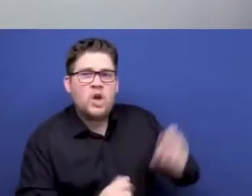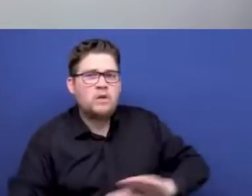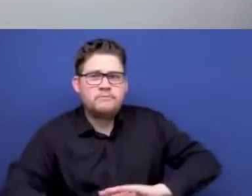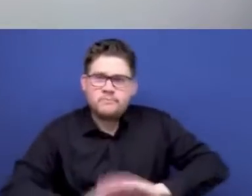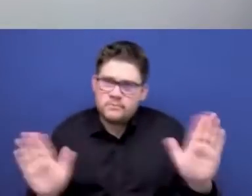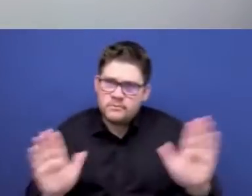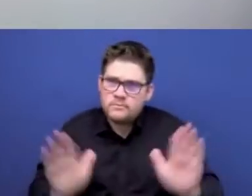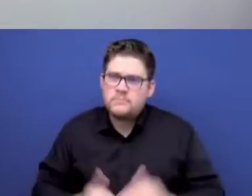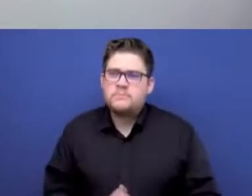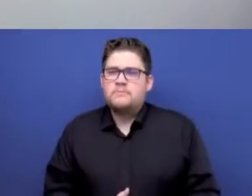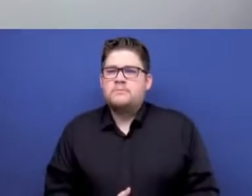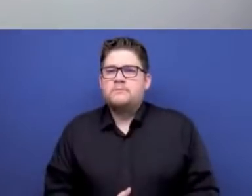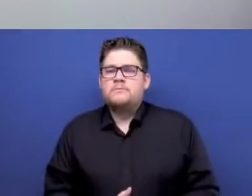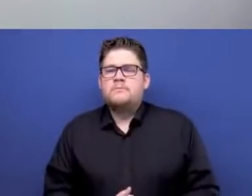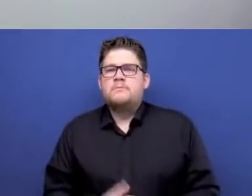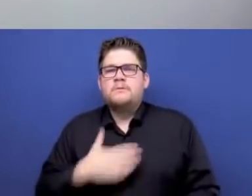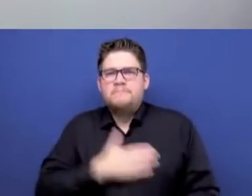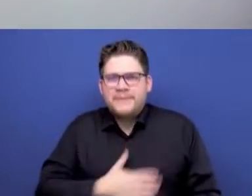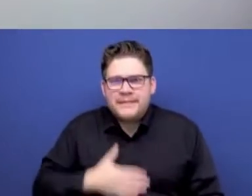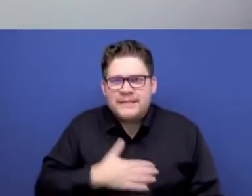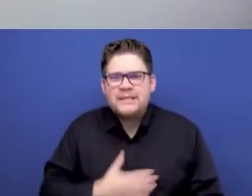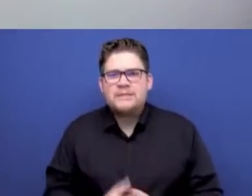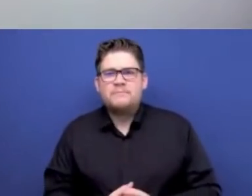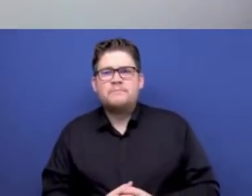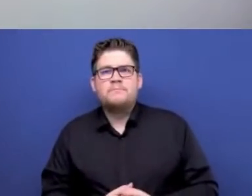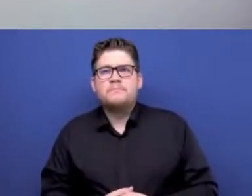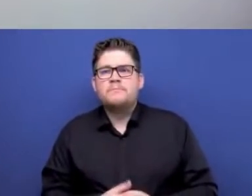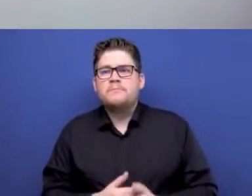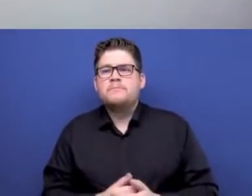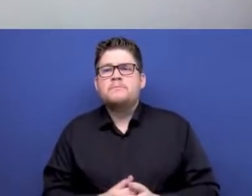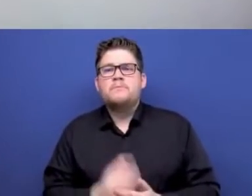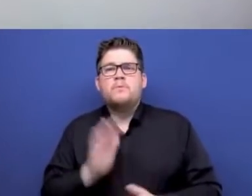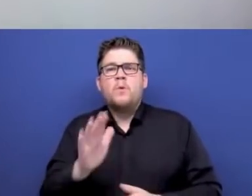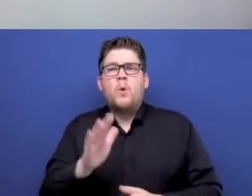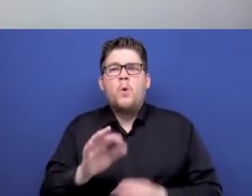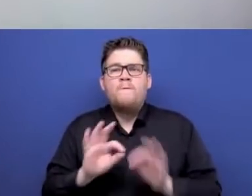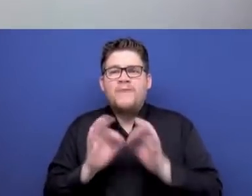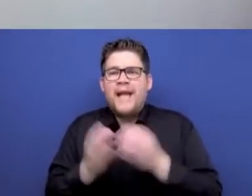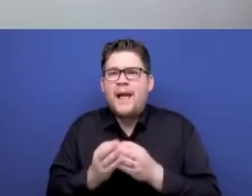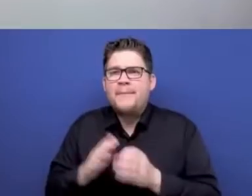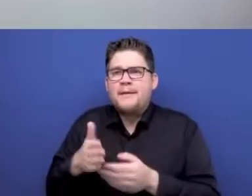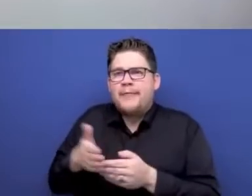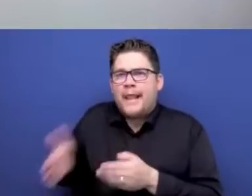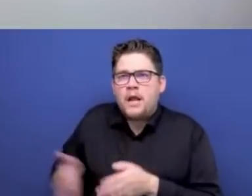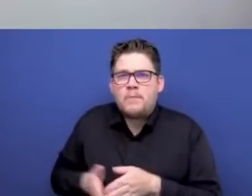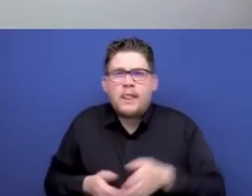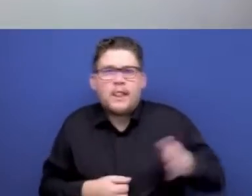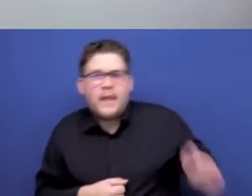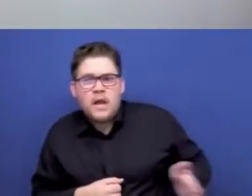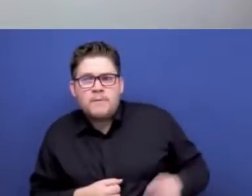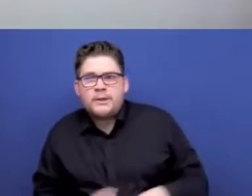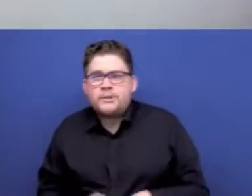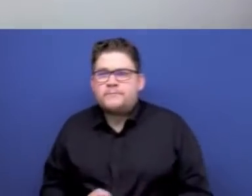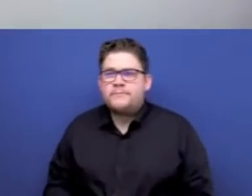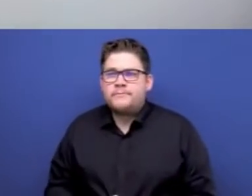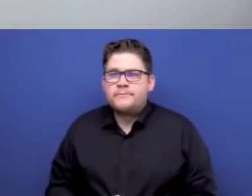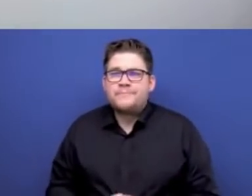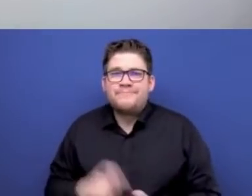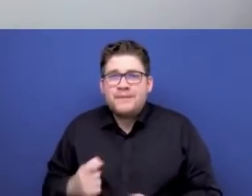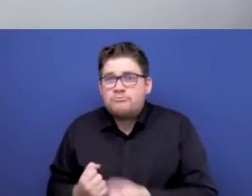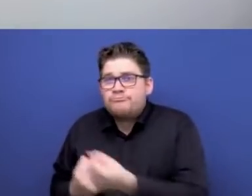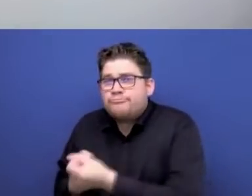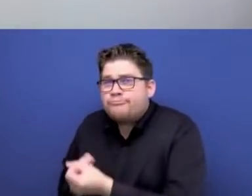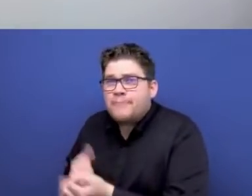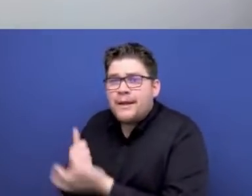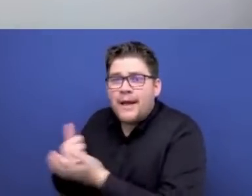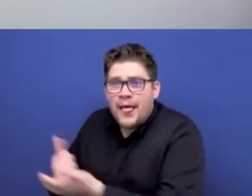on those in your lives who may not be as mobile and may need some assistance during this period of time. We know that as well,